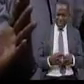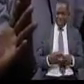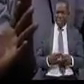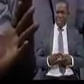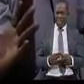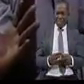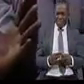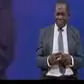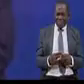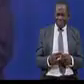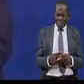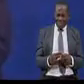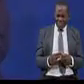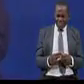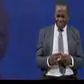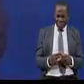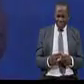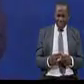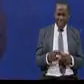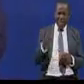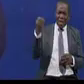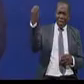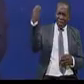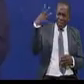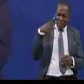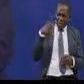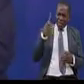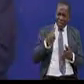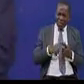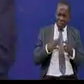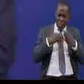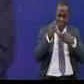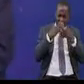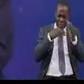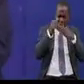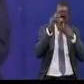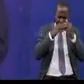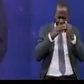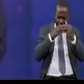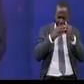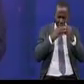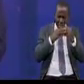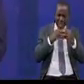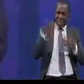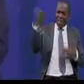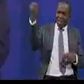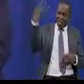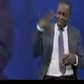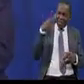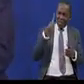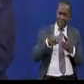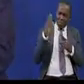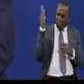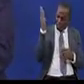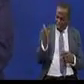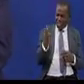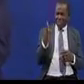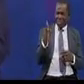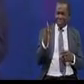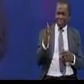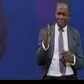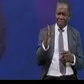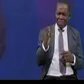The grace to build. The grace to preach. The grace to